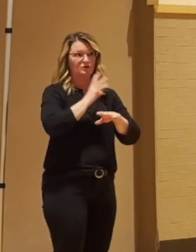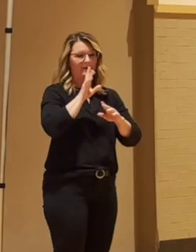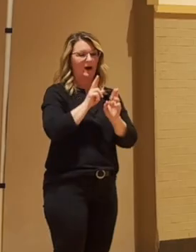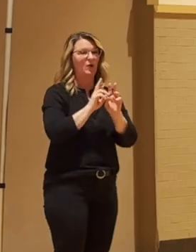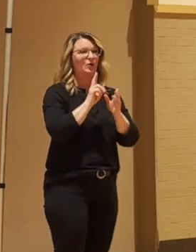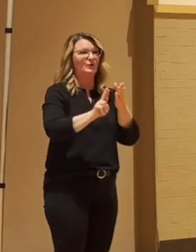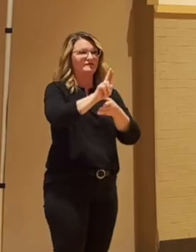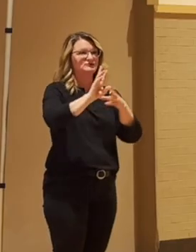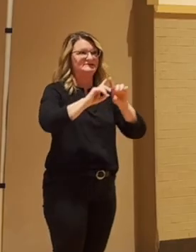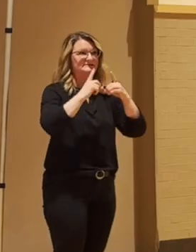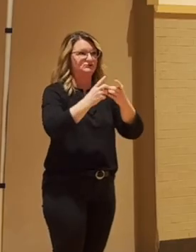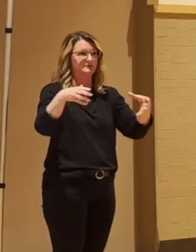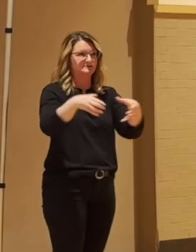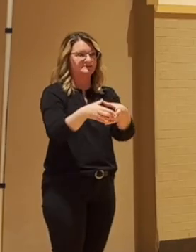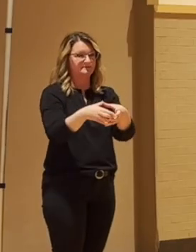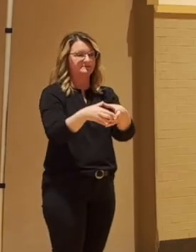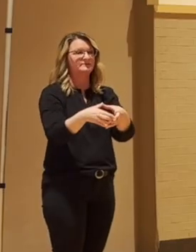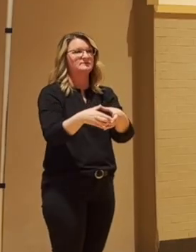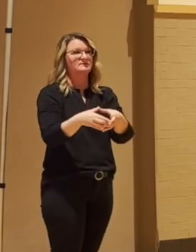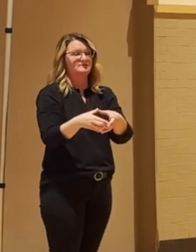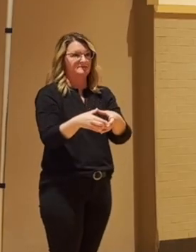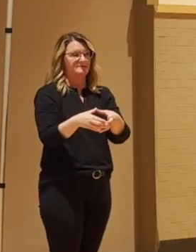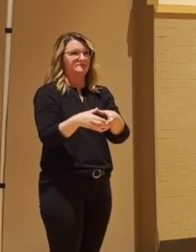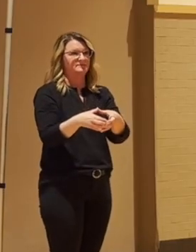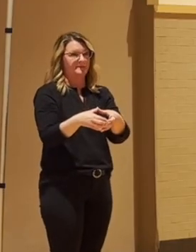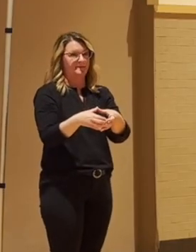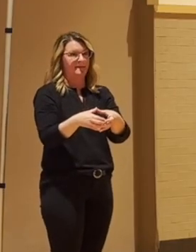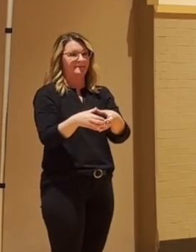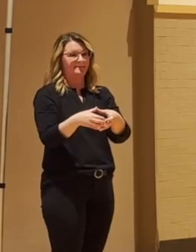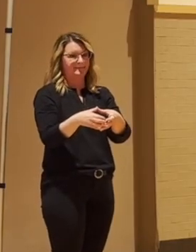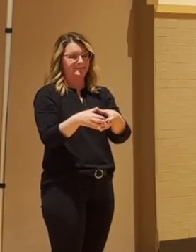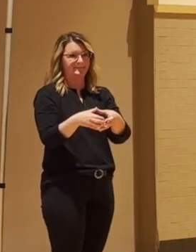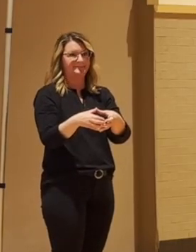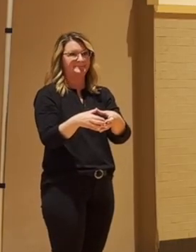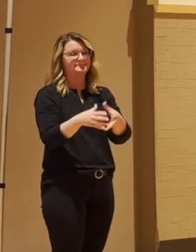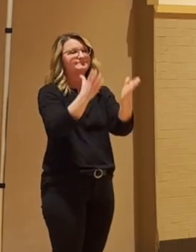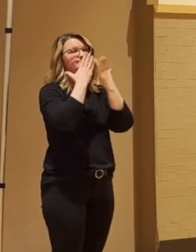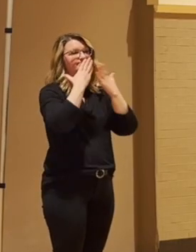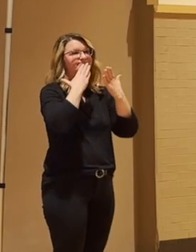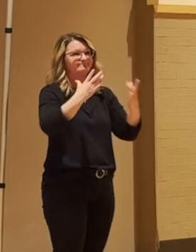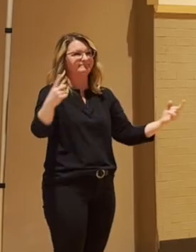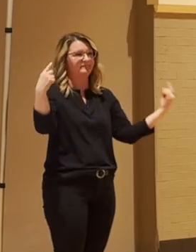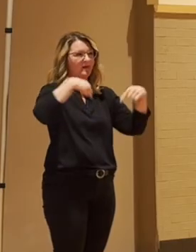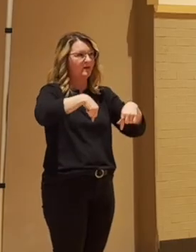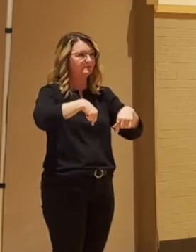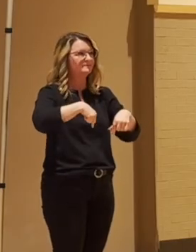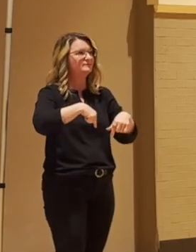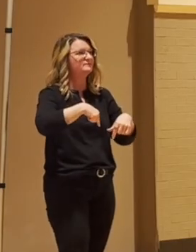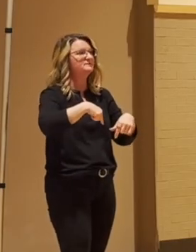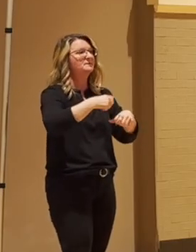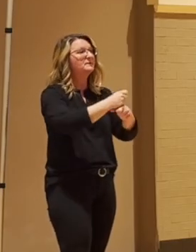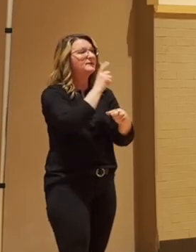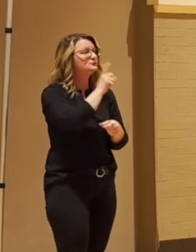University District, and we just are grateful that you've come out, and we just want to make